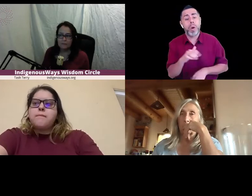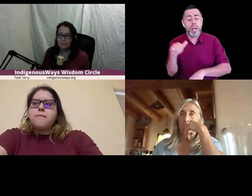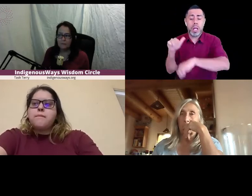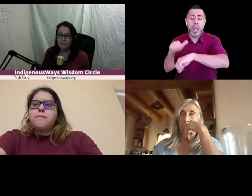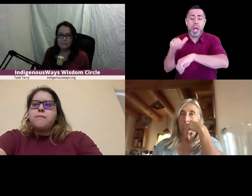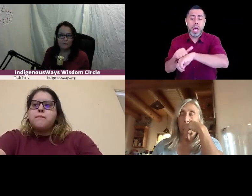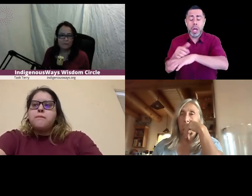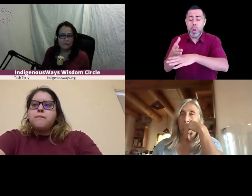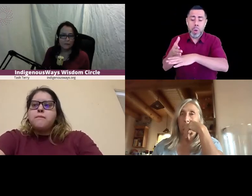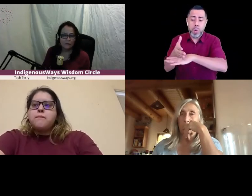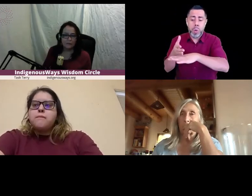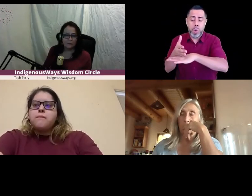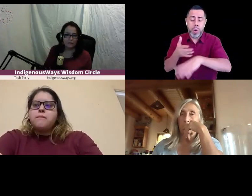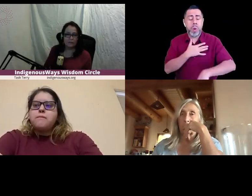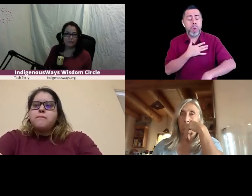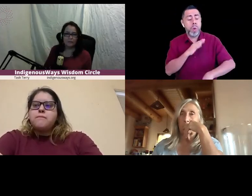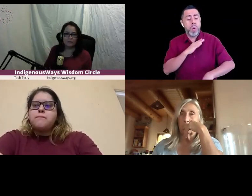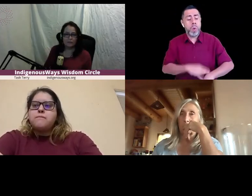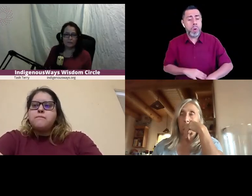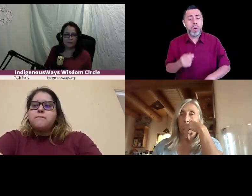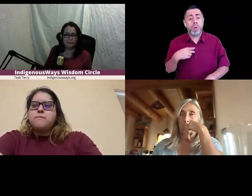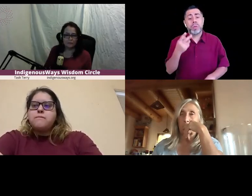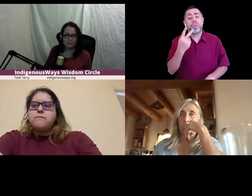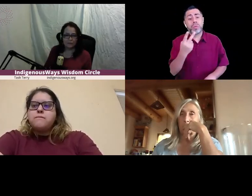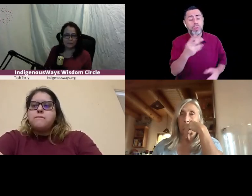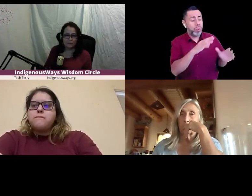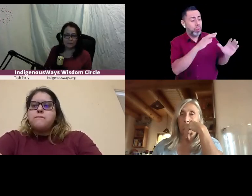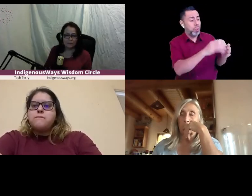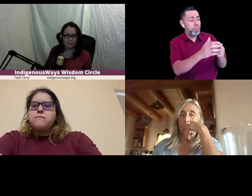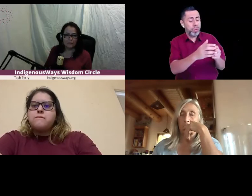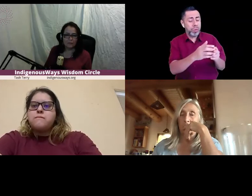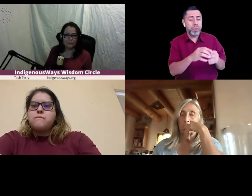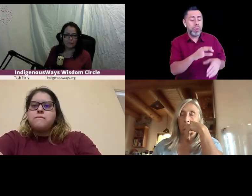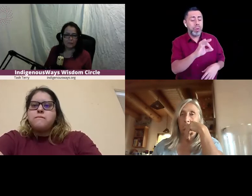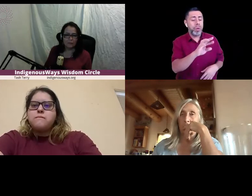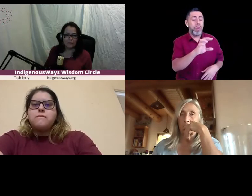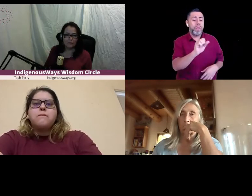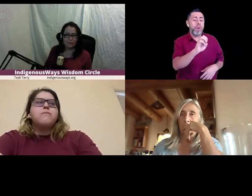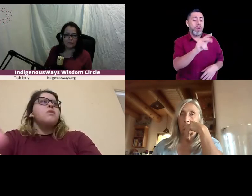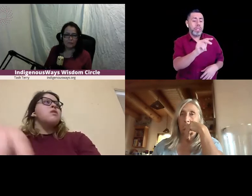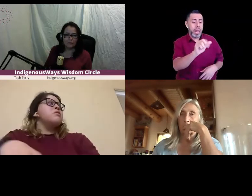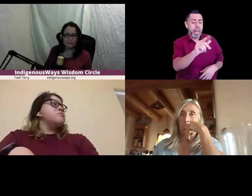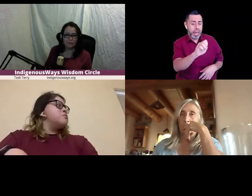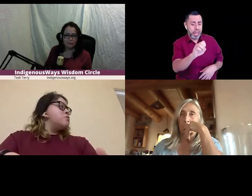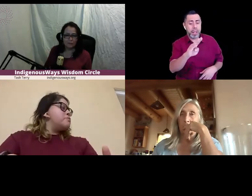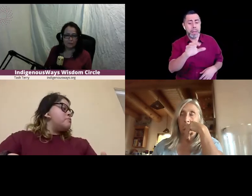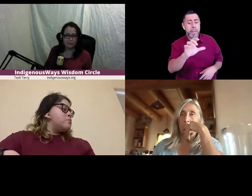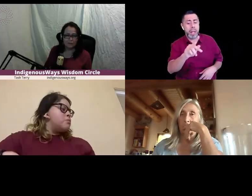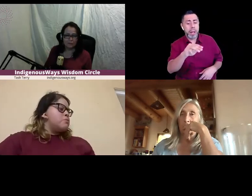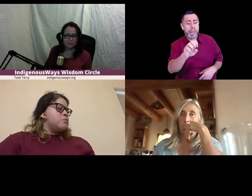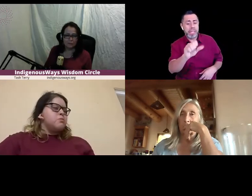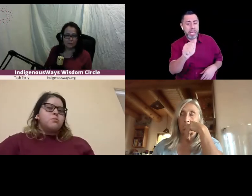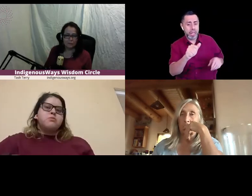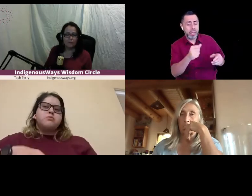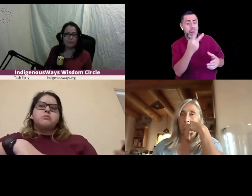the two communities that I cover, Forest Lake and Black Mesa, they're still all recovered camps.